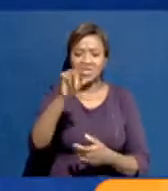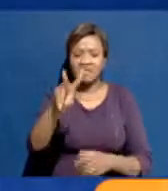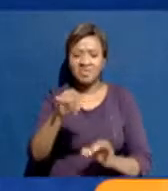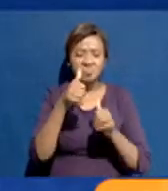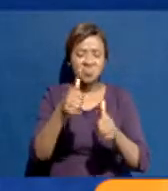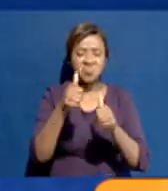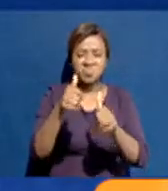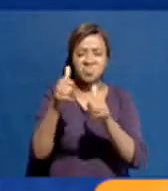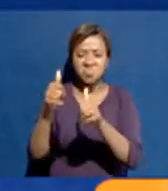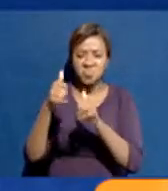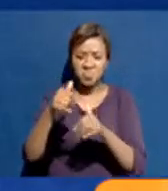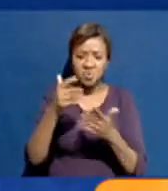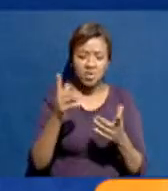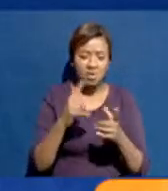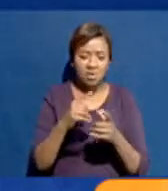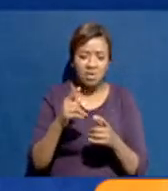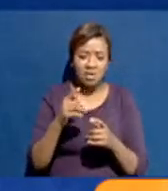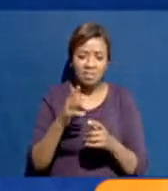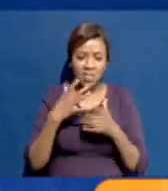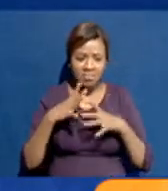we are at with young people is